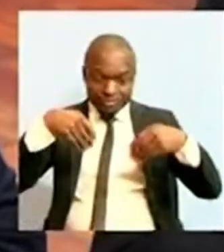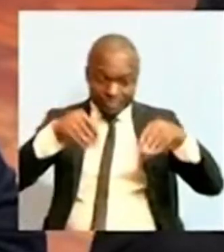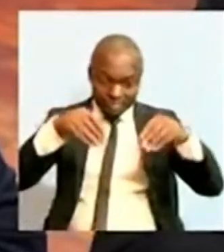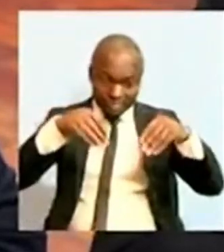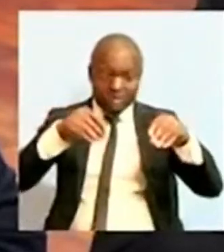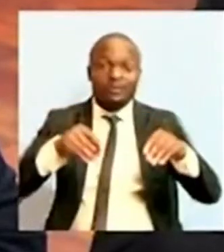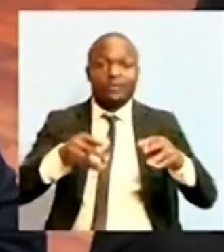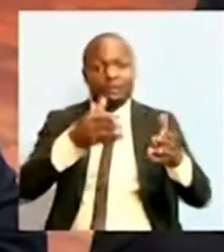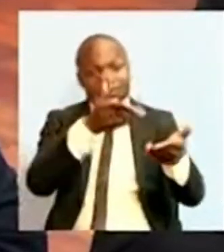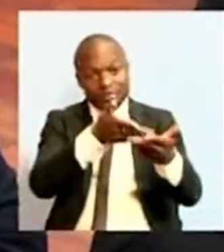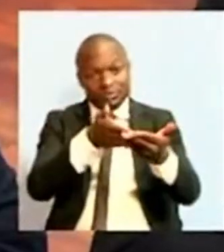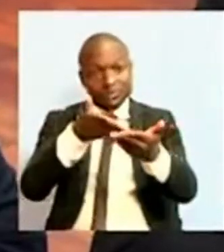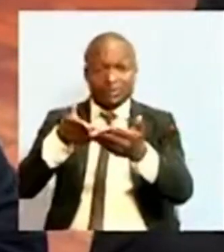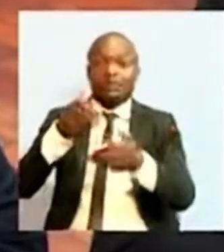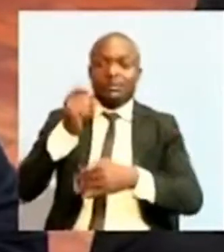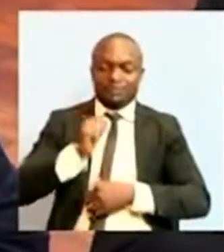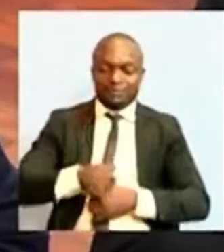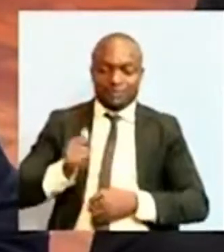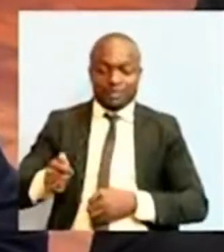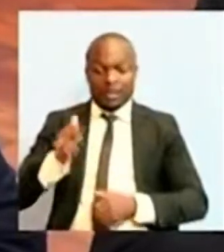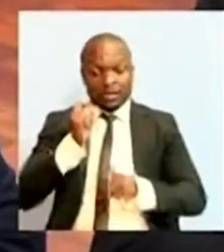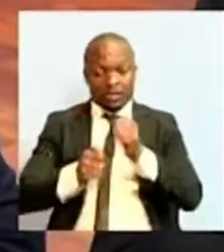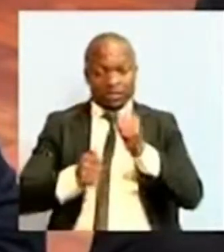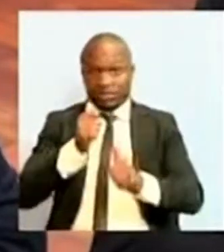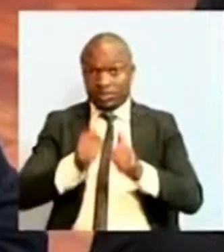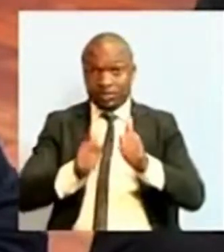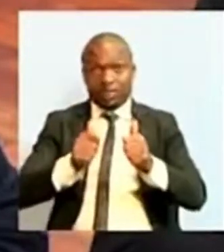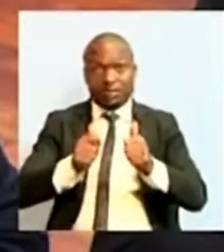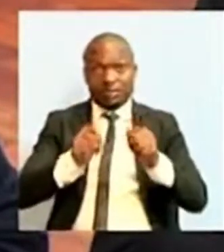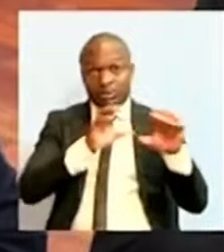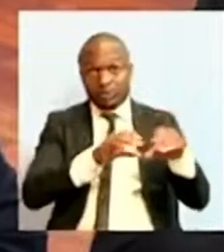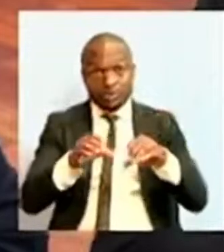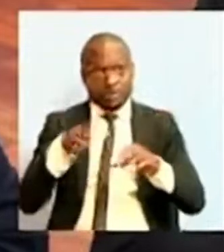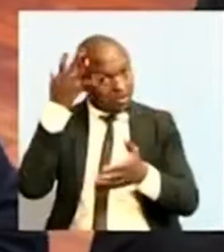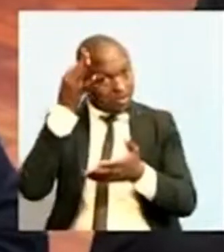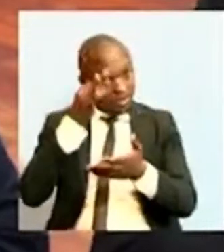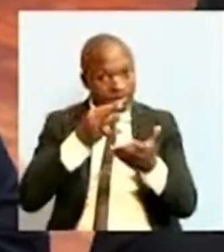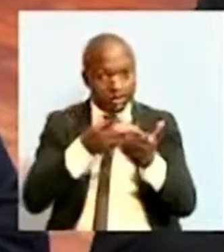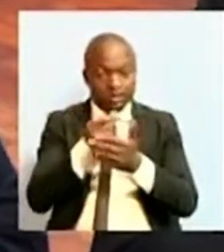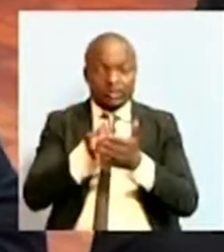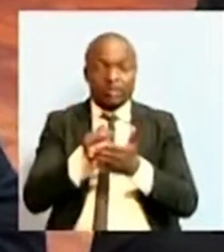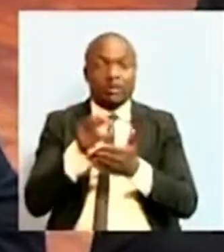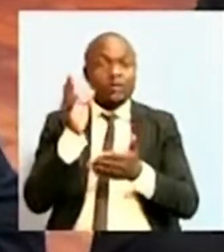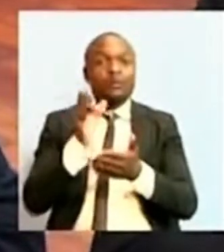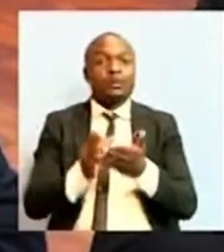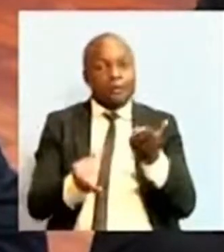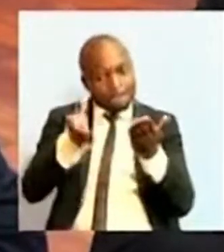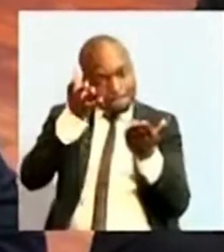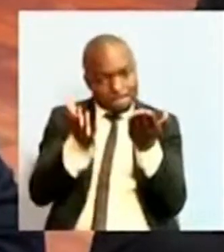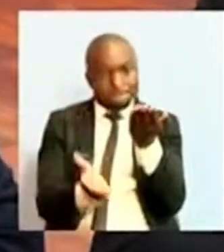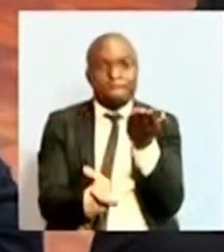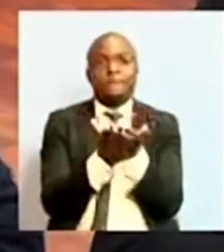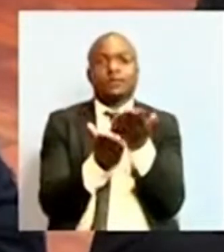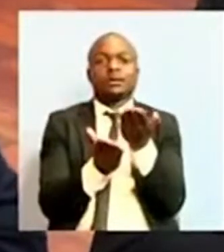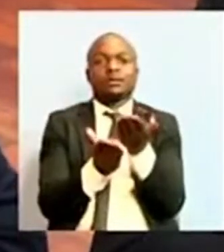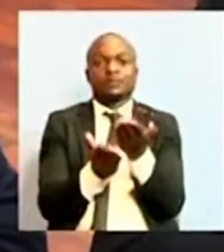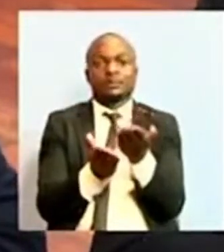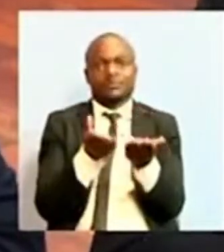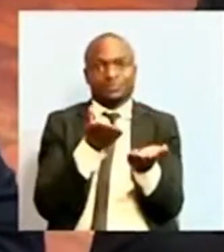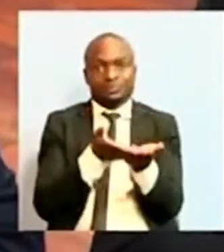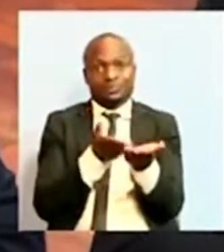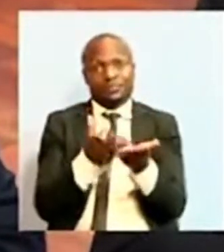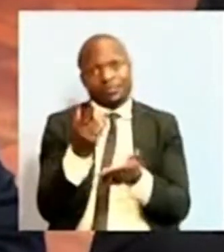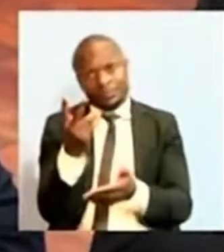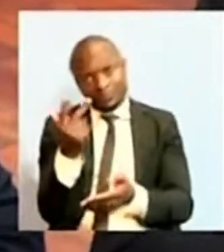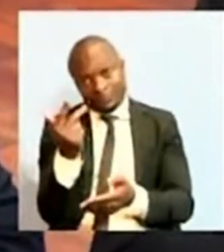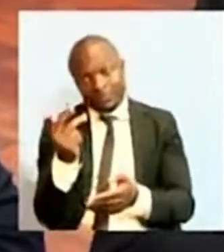disposal of these assets, which we did to Secretary to Treasury, has also been attached, Chair, on appendix number 13. The